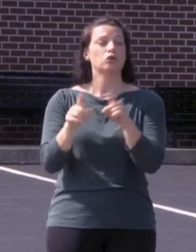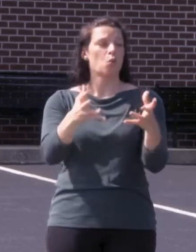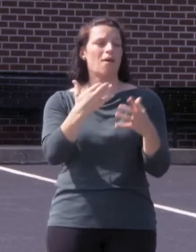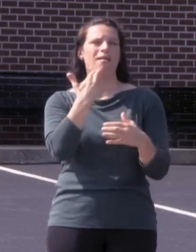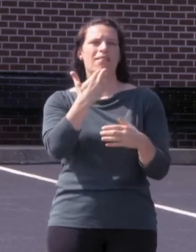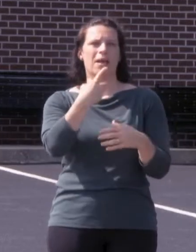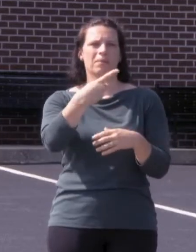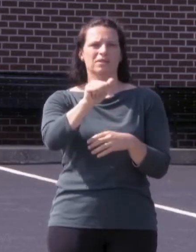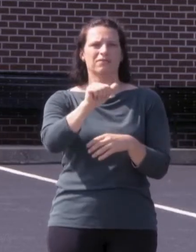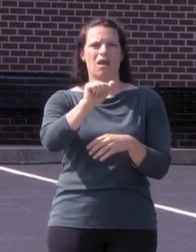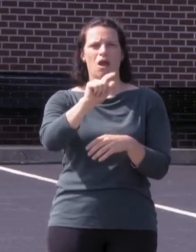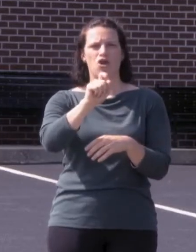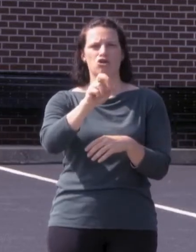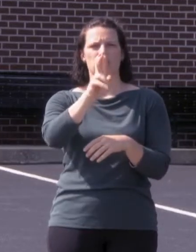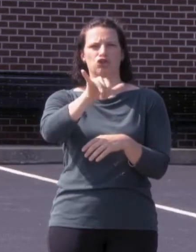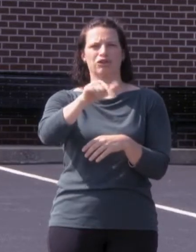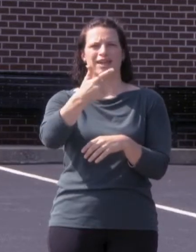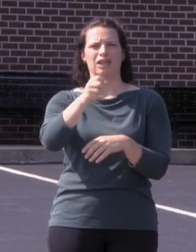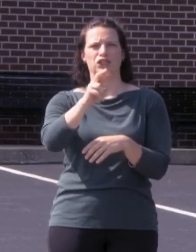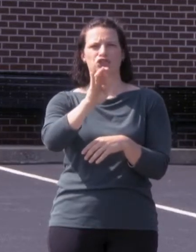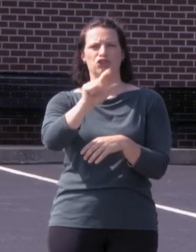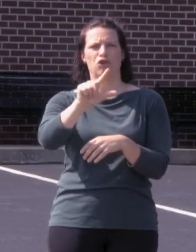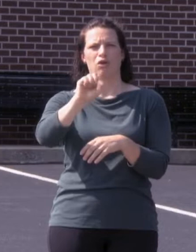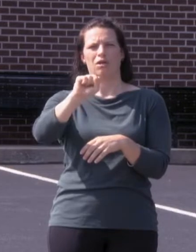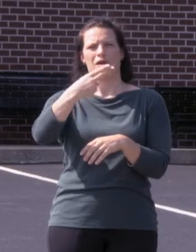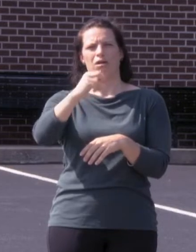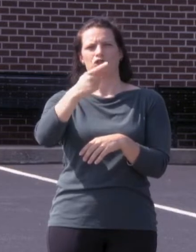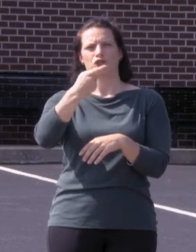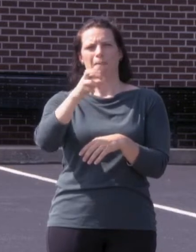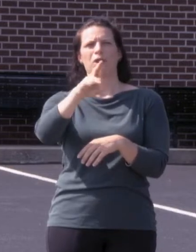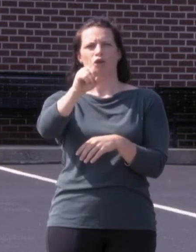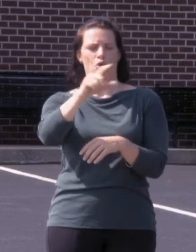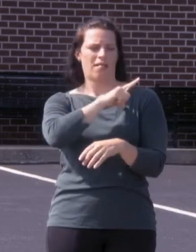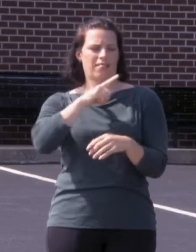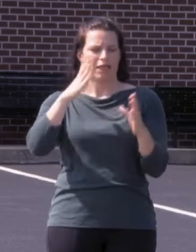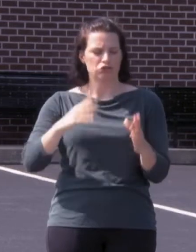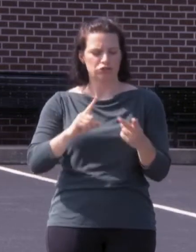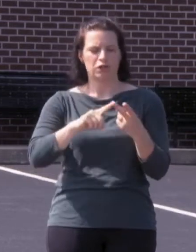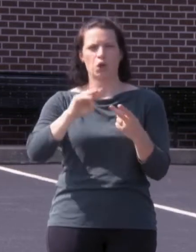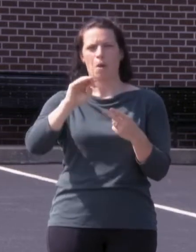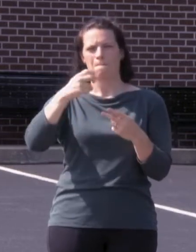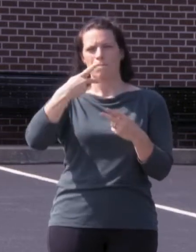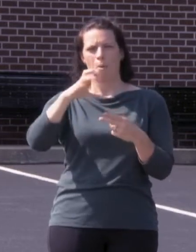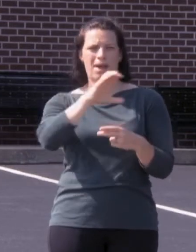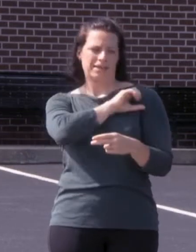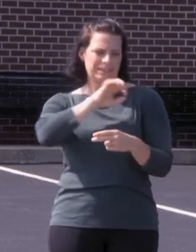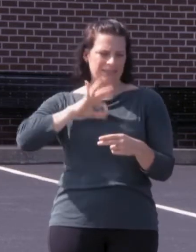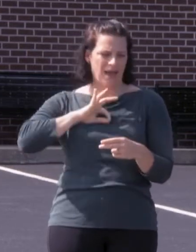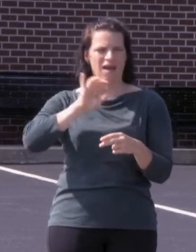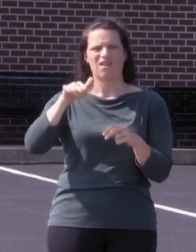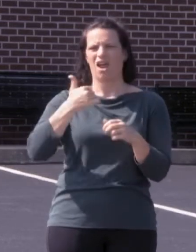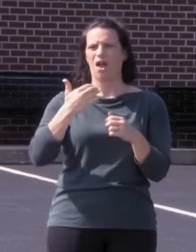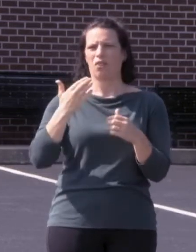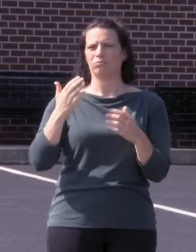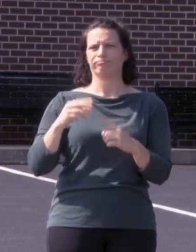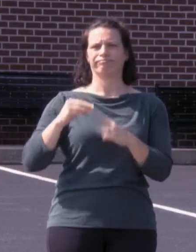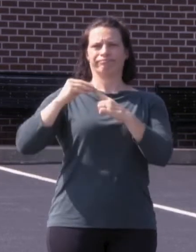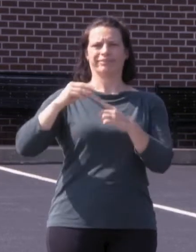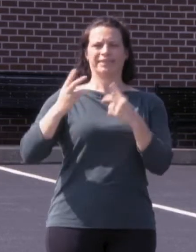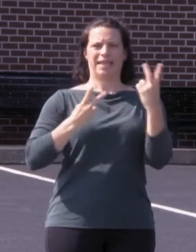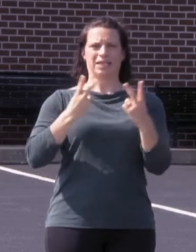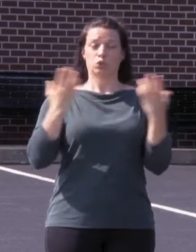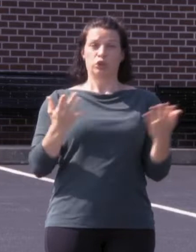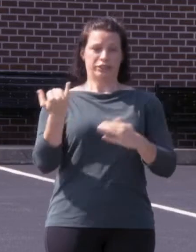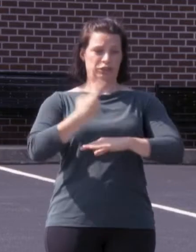thank Pennsylvania Attorney General Shapiro, legislators, MOPEC staff, and commission members, and other distinguished guests. We're